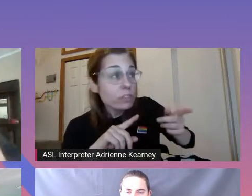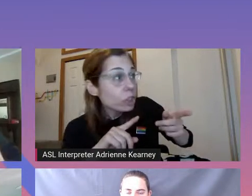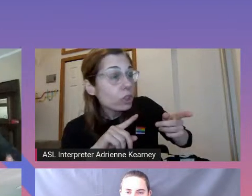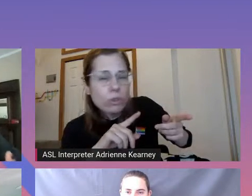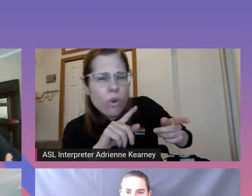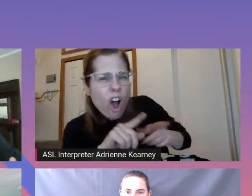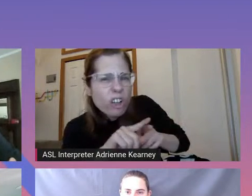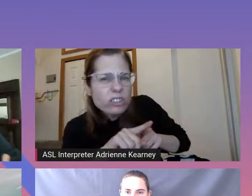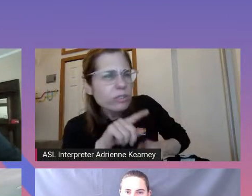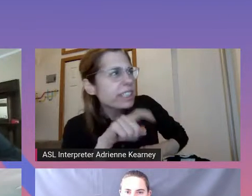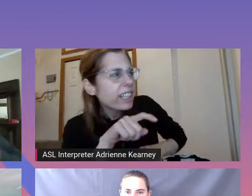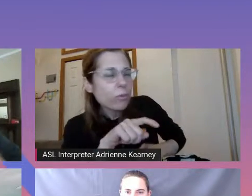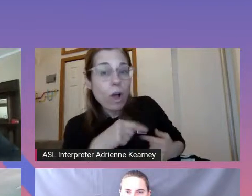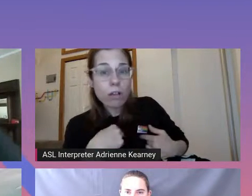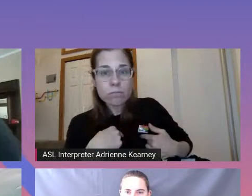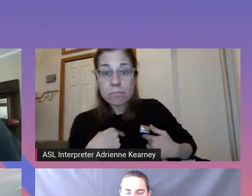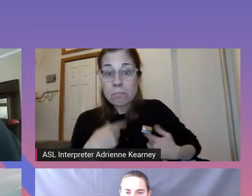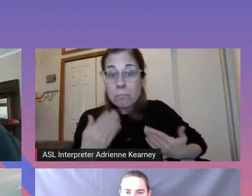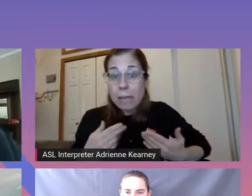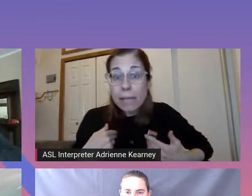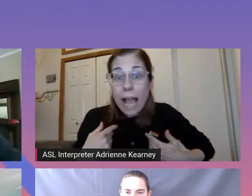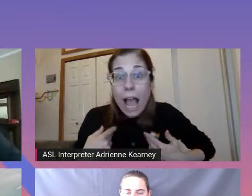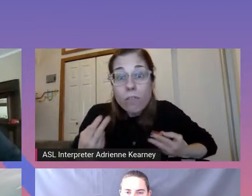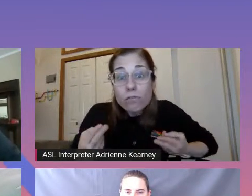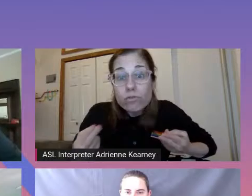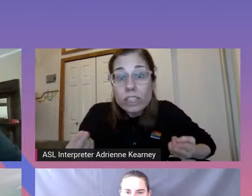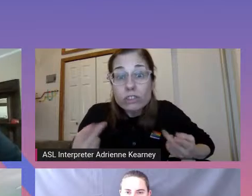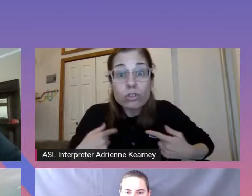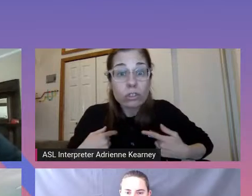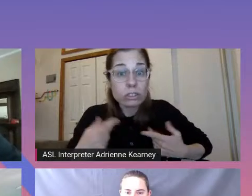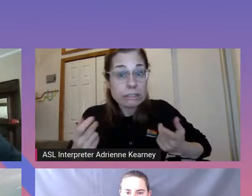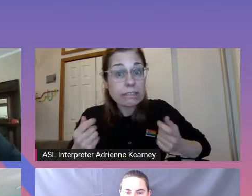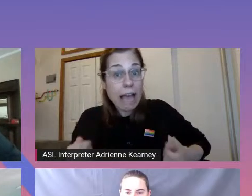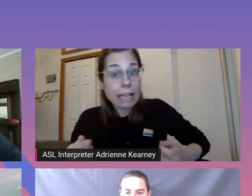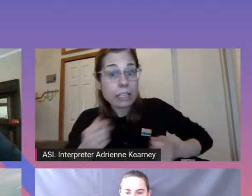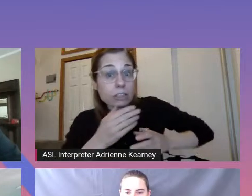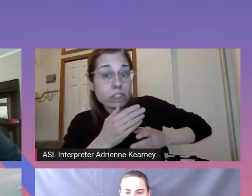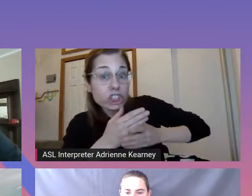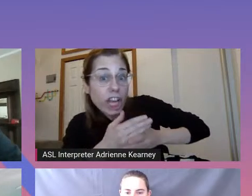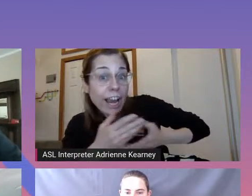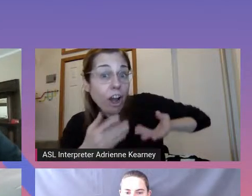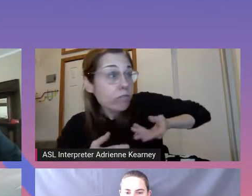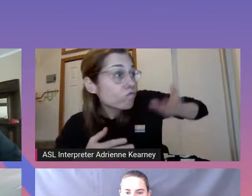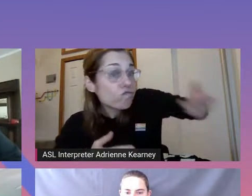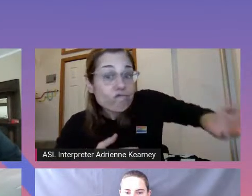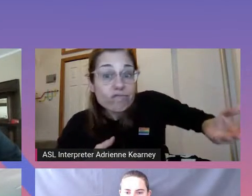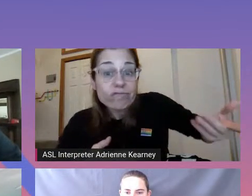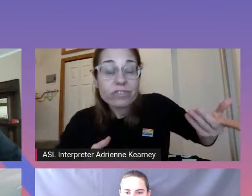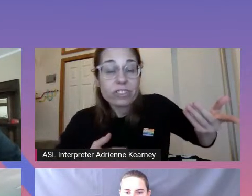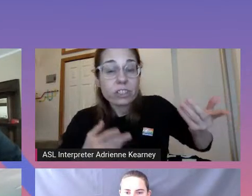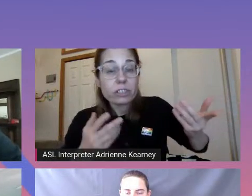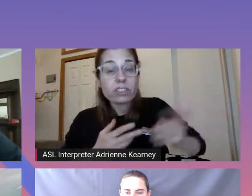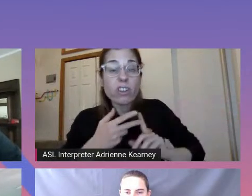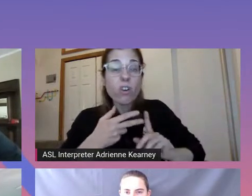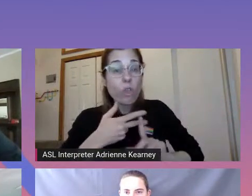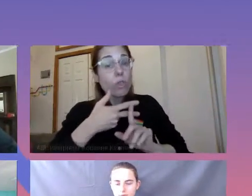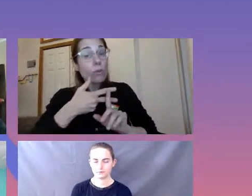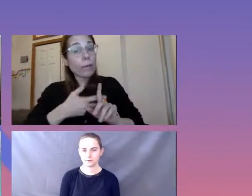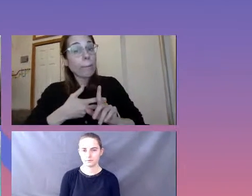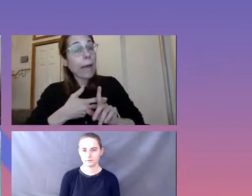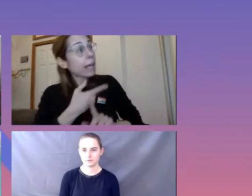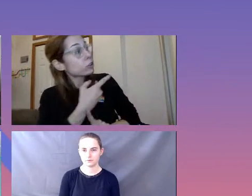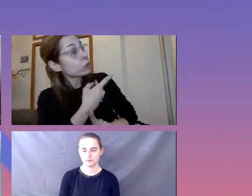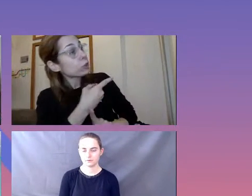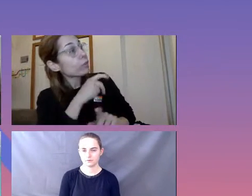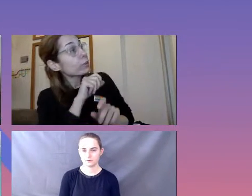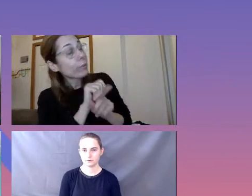can share as we are, in partnership? So like, I'm going to spend 3 months working with you on this one thing, but I know